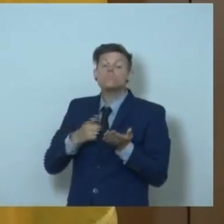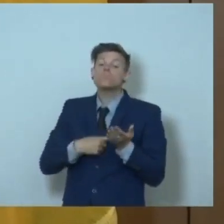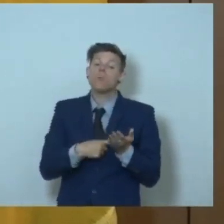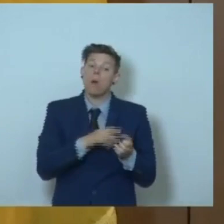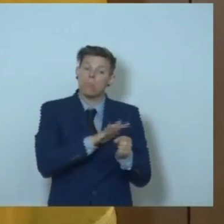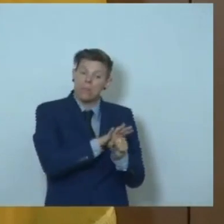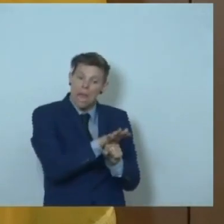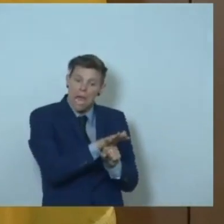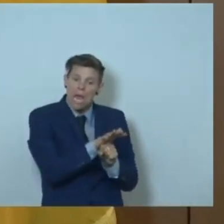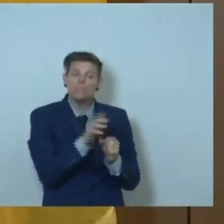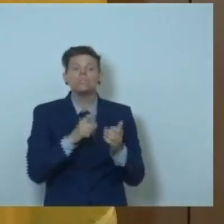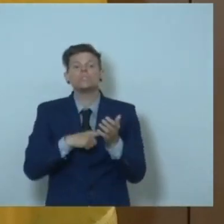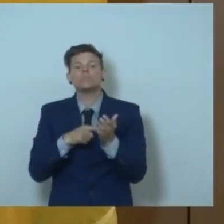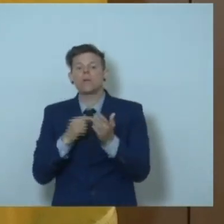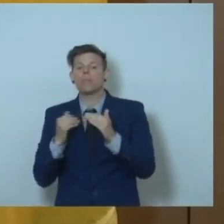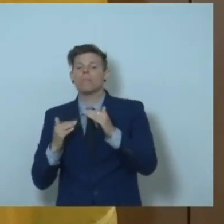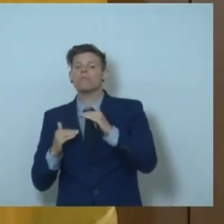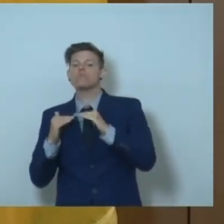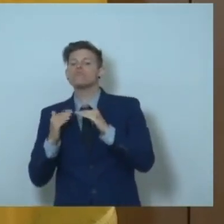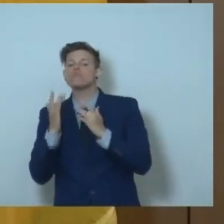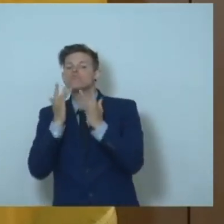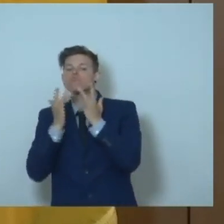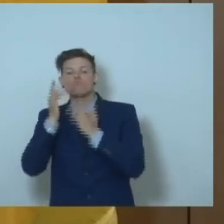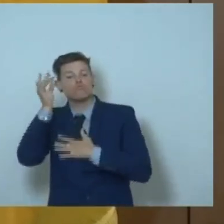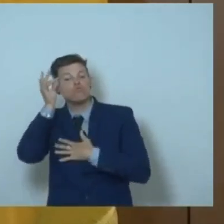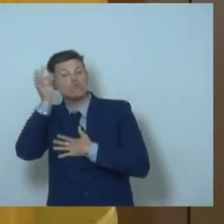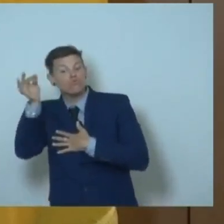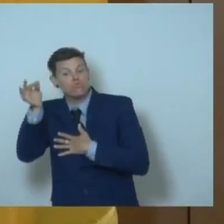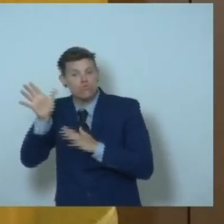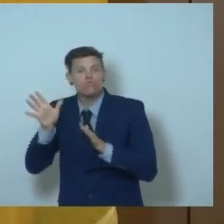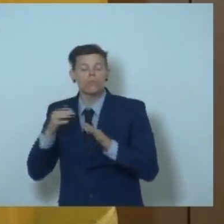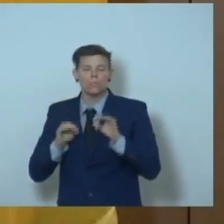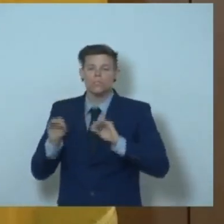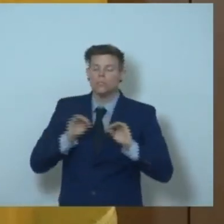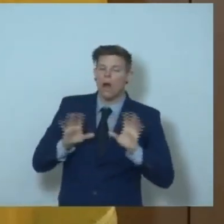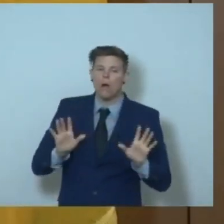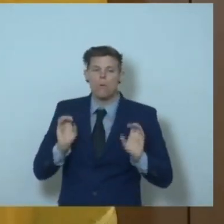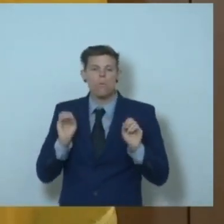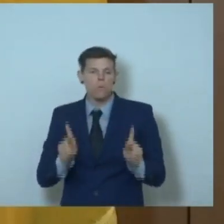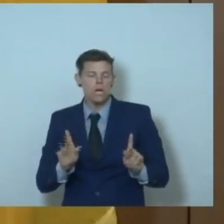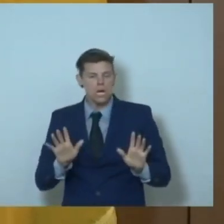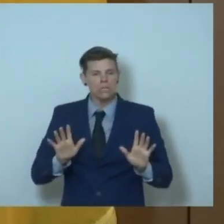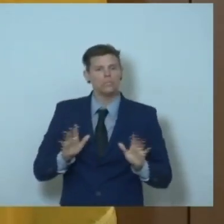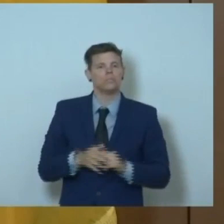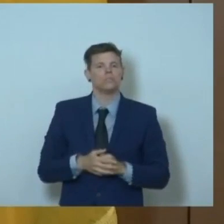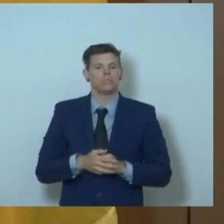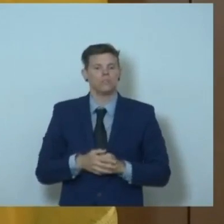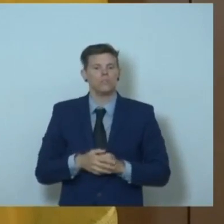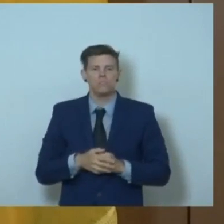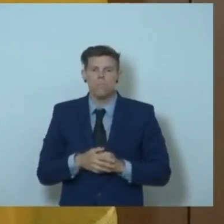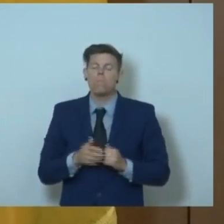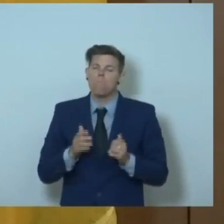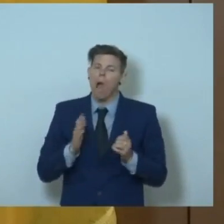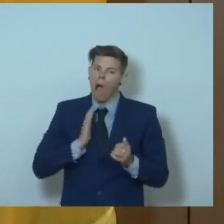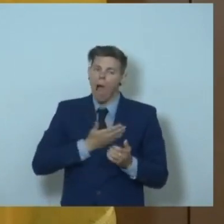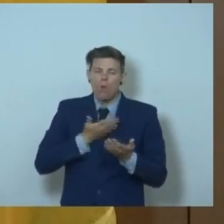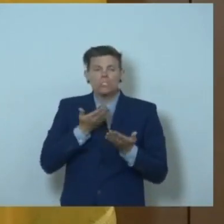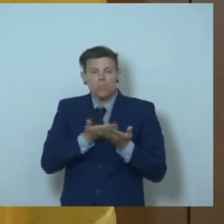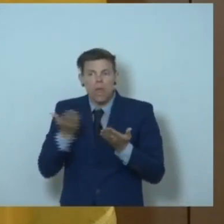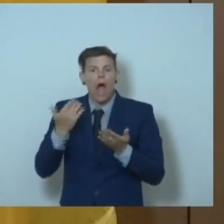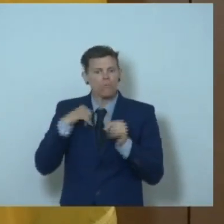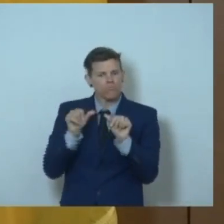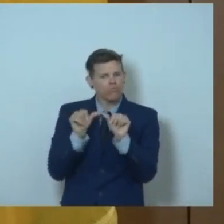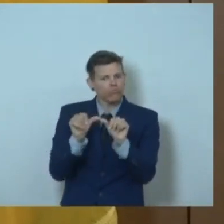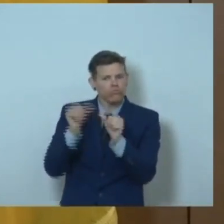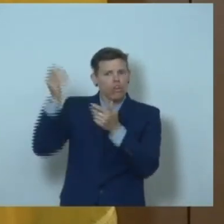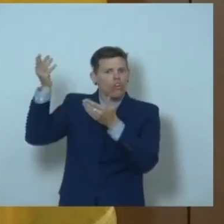can't get to 5,000, we only go to 4. But basically speaking, our supply chain's been fairly stable because we're